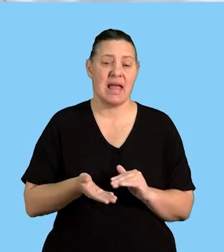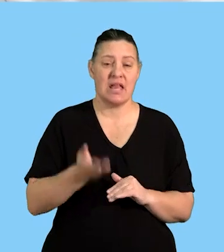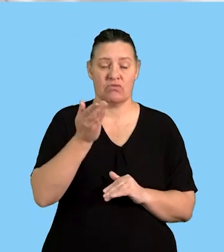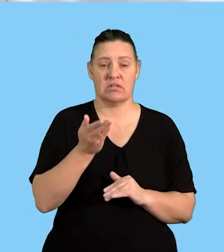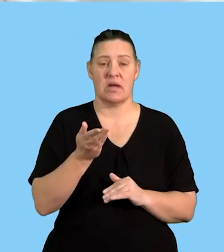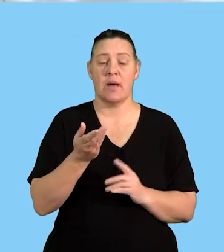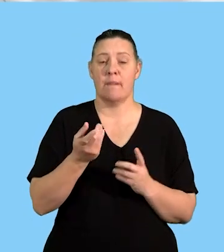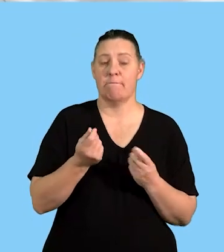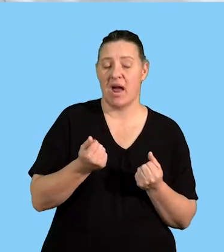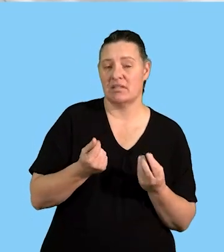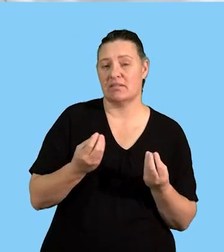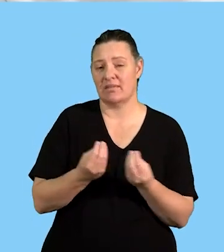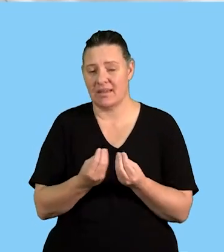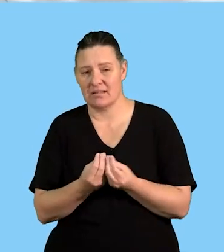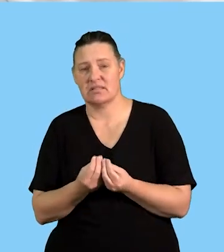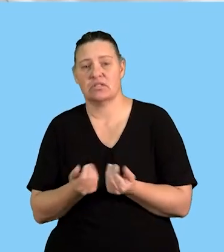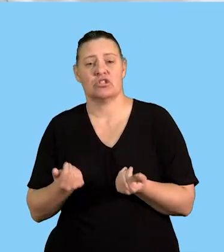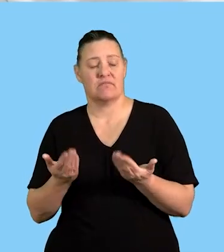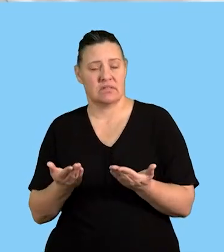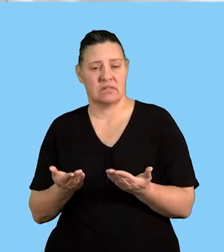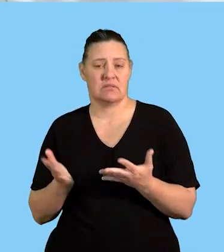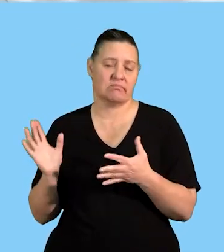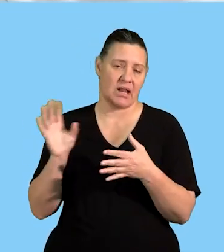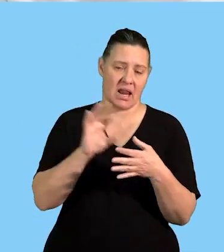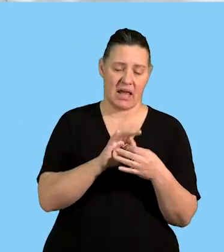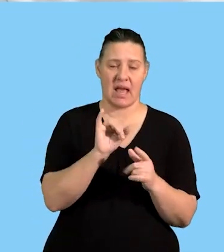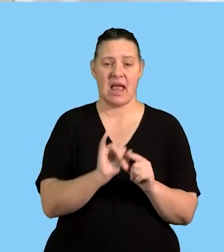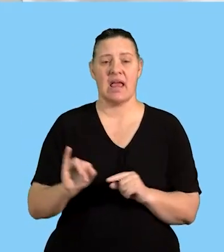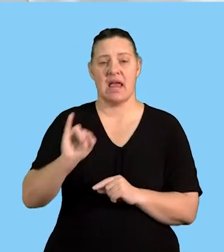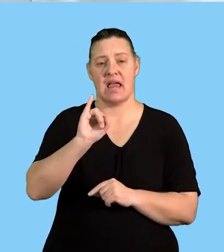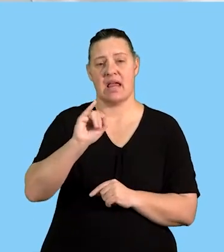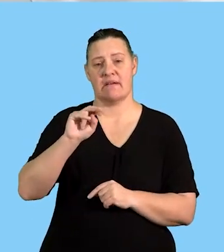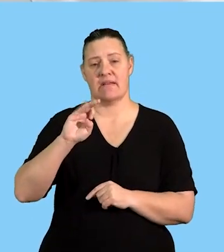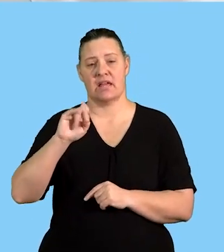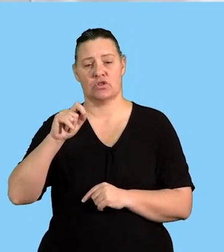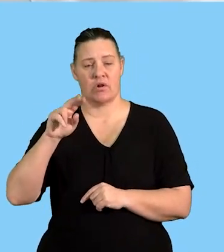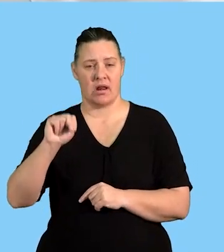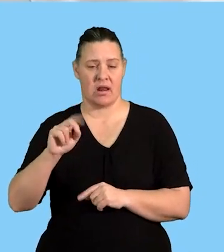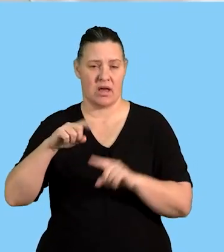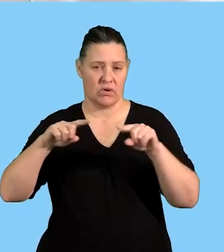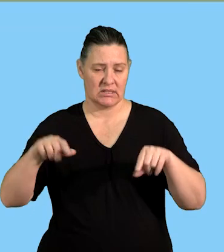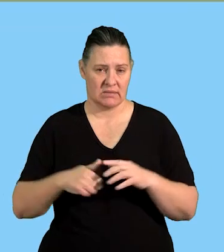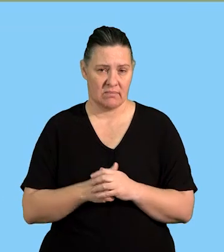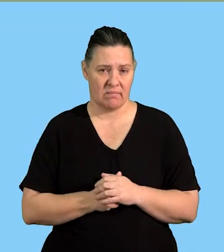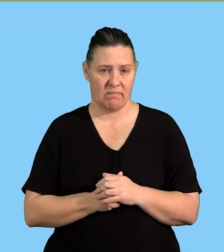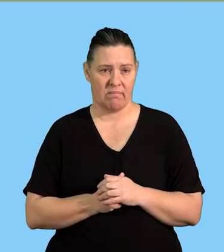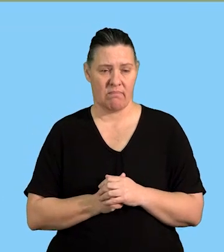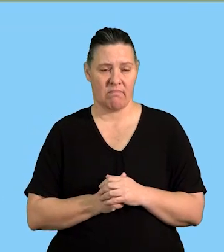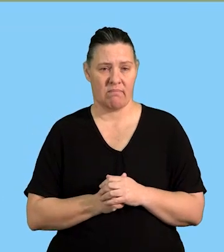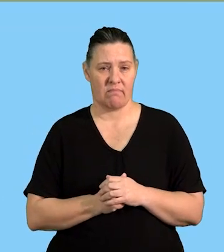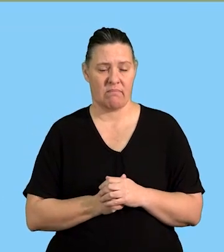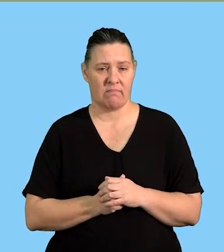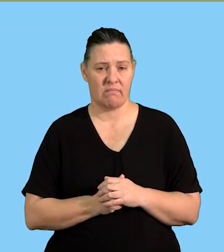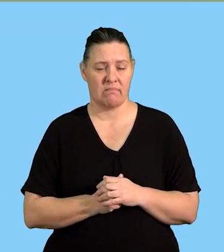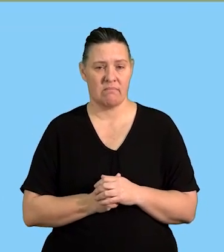of prices of goods and services is basically has to do with the inflation rate. So, an